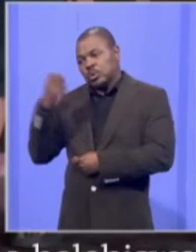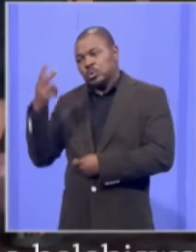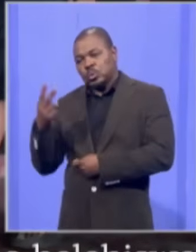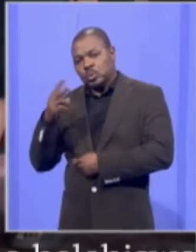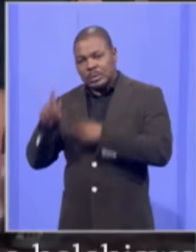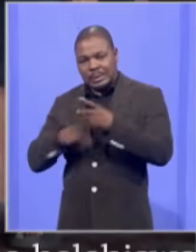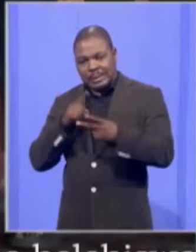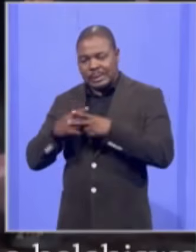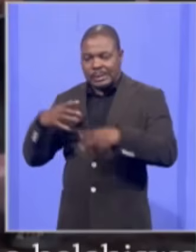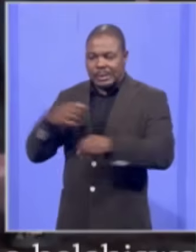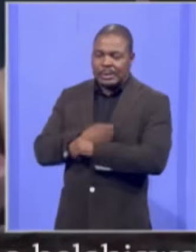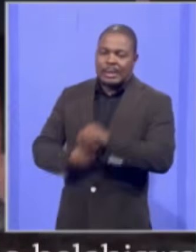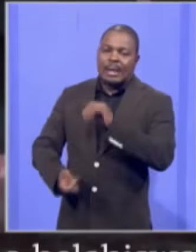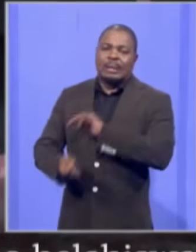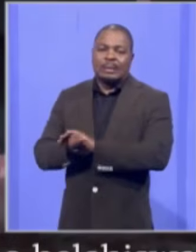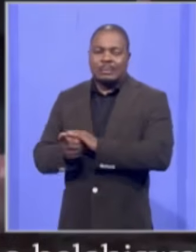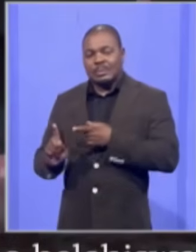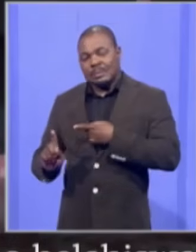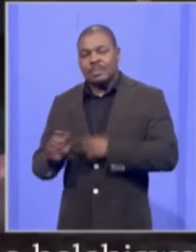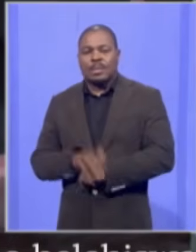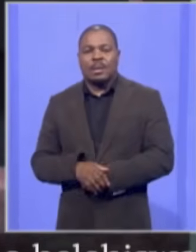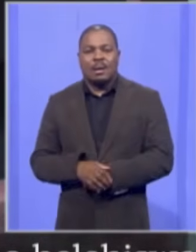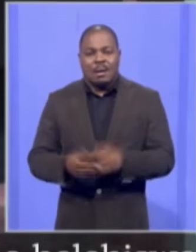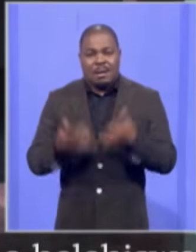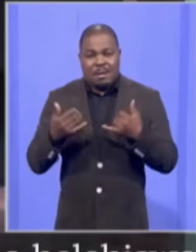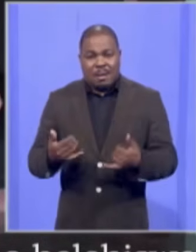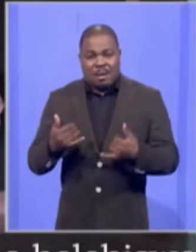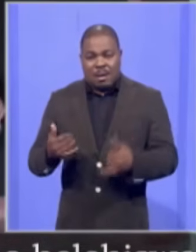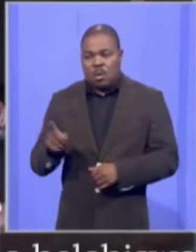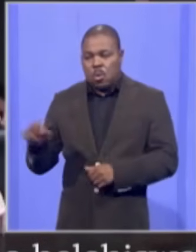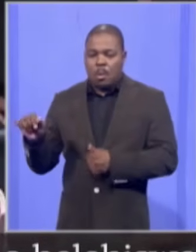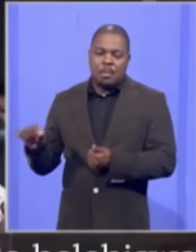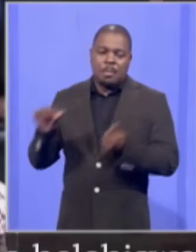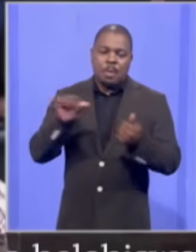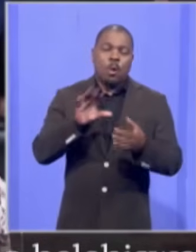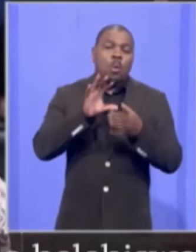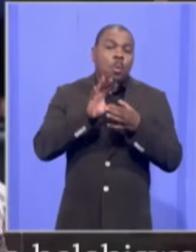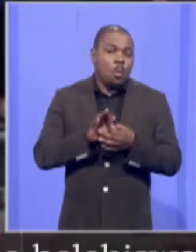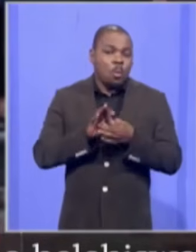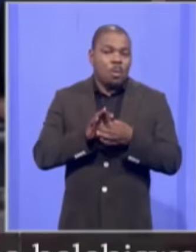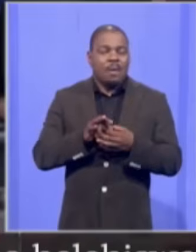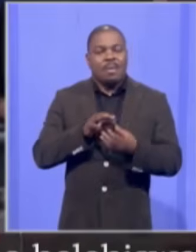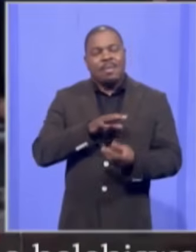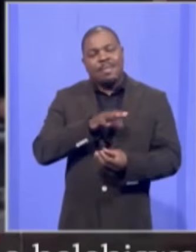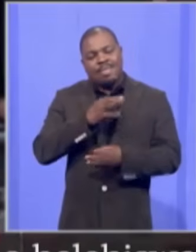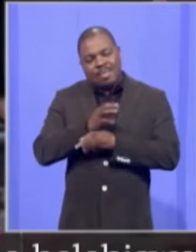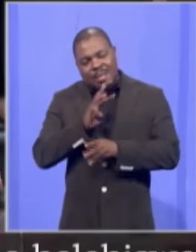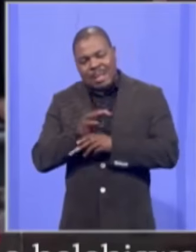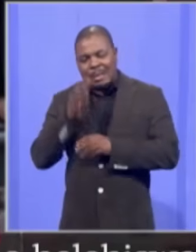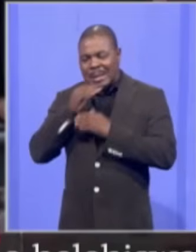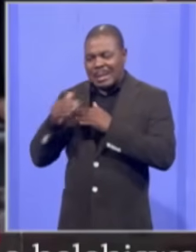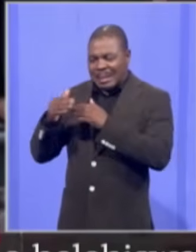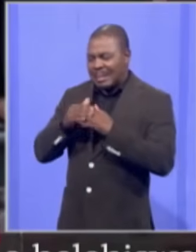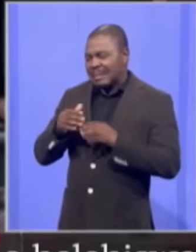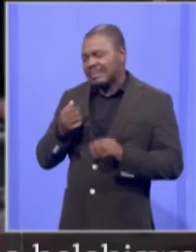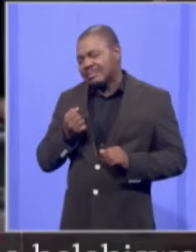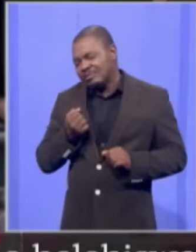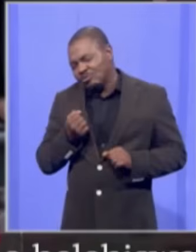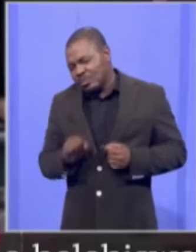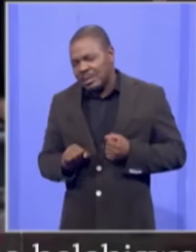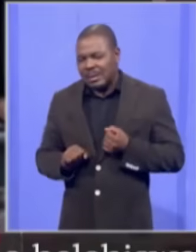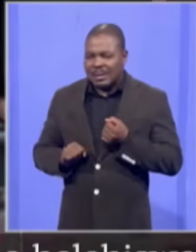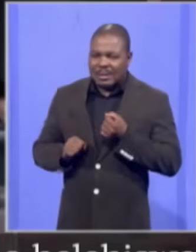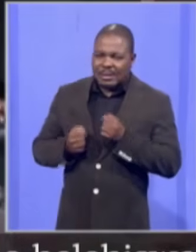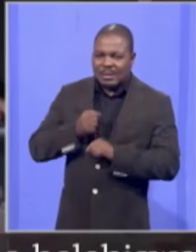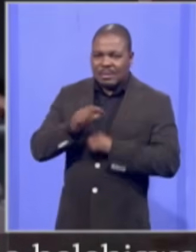a tla hlahelwa ke masisa pelo ana. Ha jwale o se a kgutletse habo mme batswadi ba re ho boima ho mo hlokomela. Boemo bona